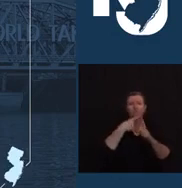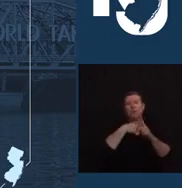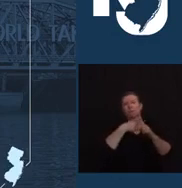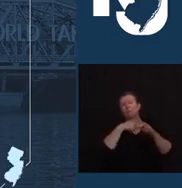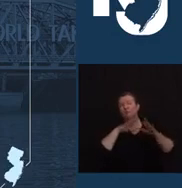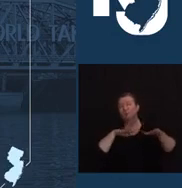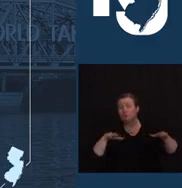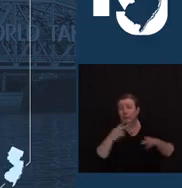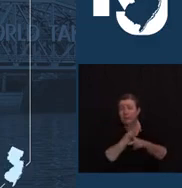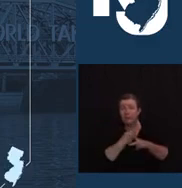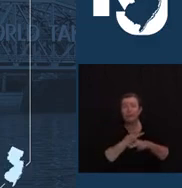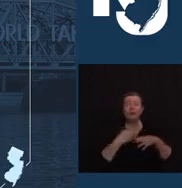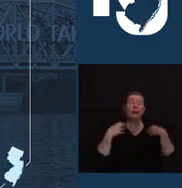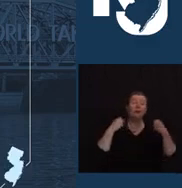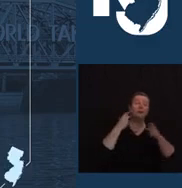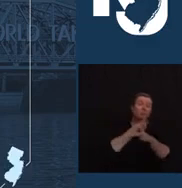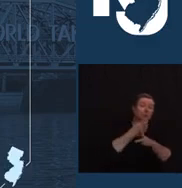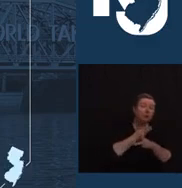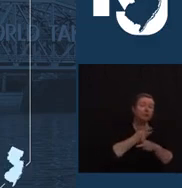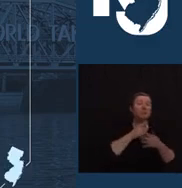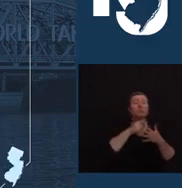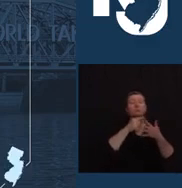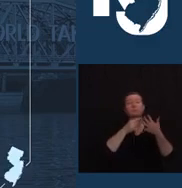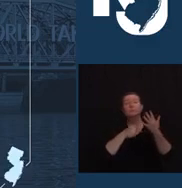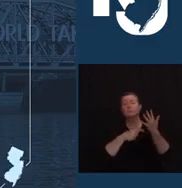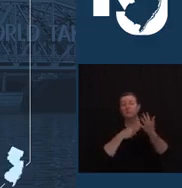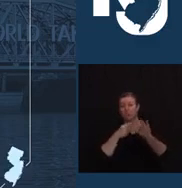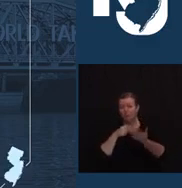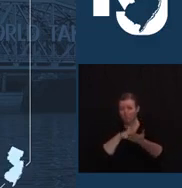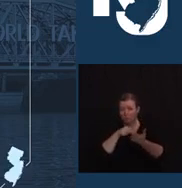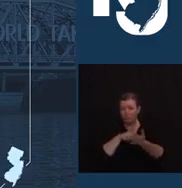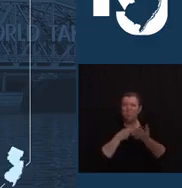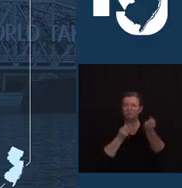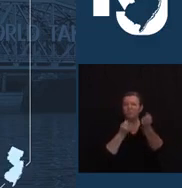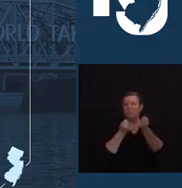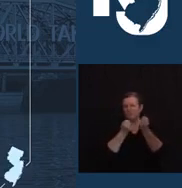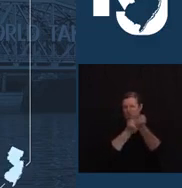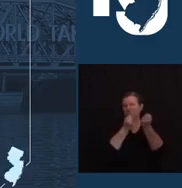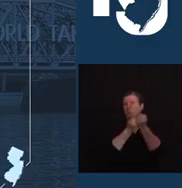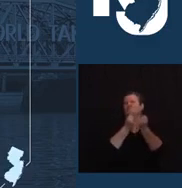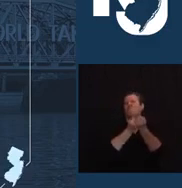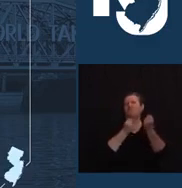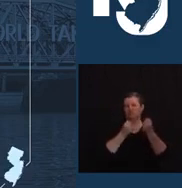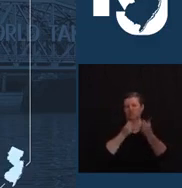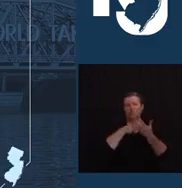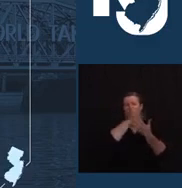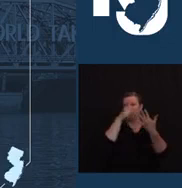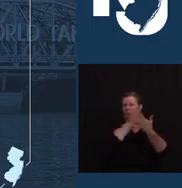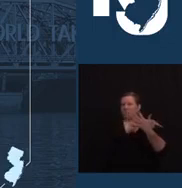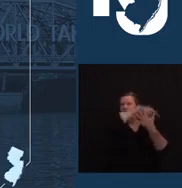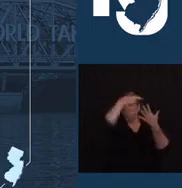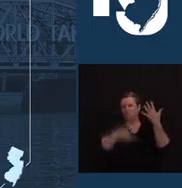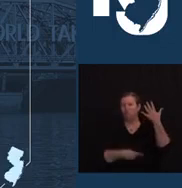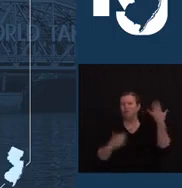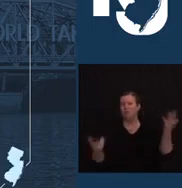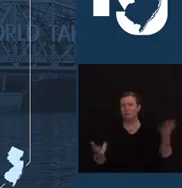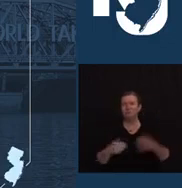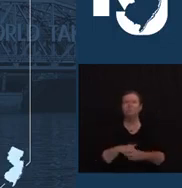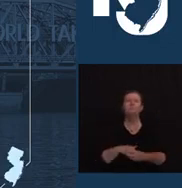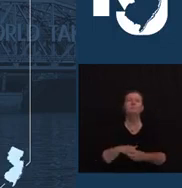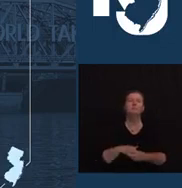care affordability assistance, and other support programs. We have set up